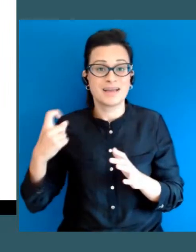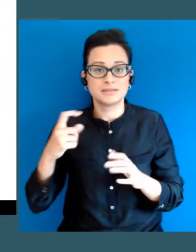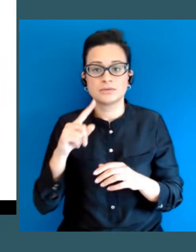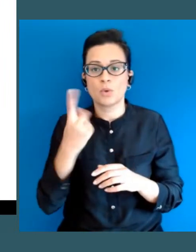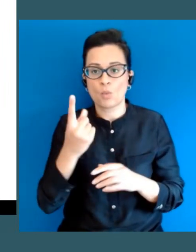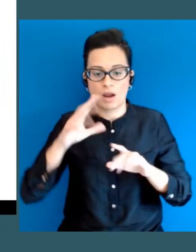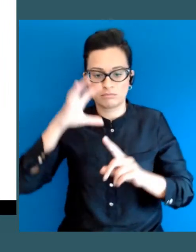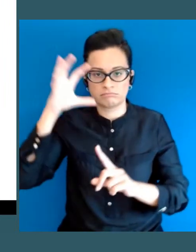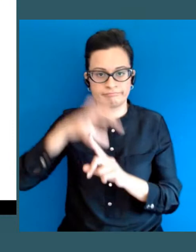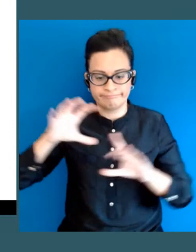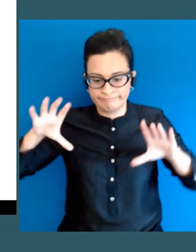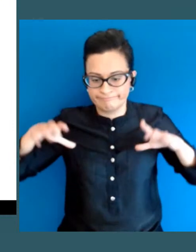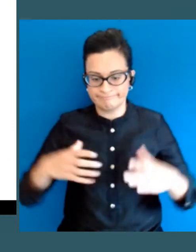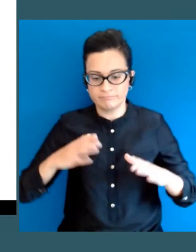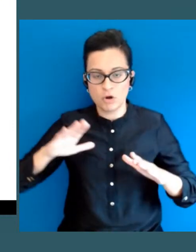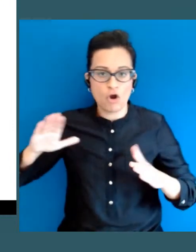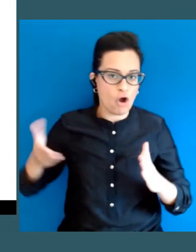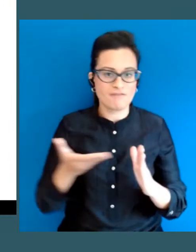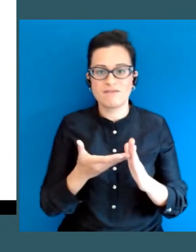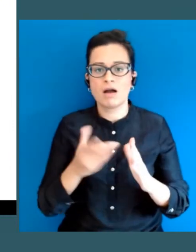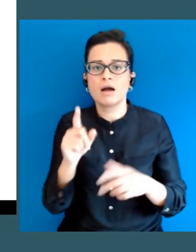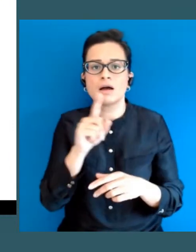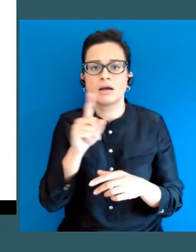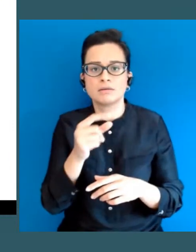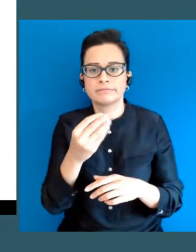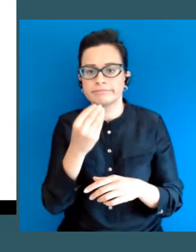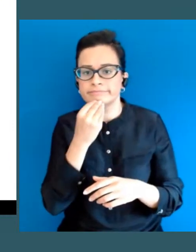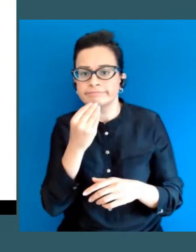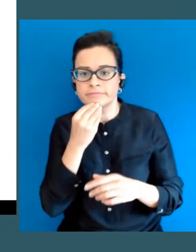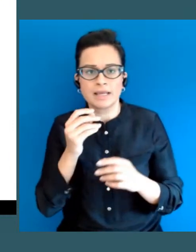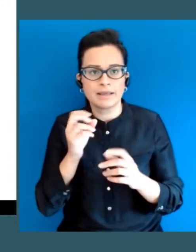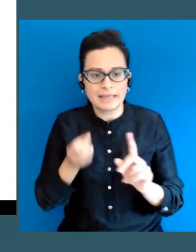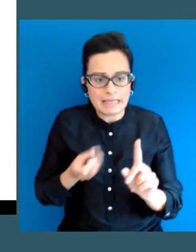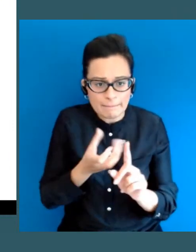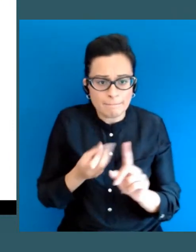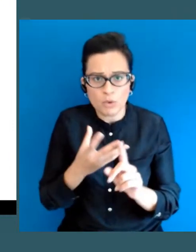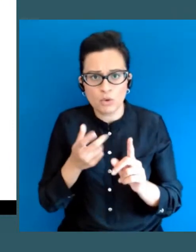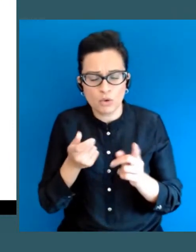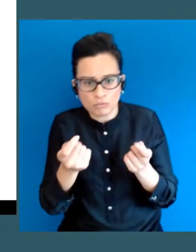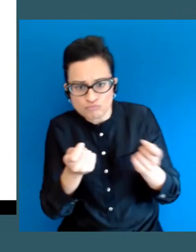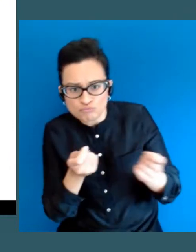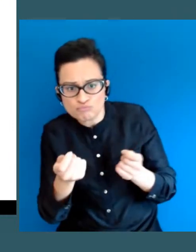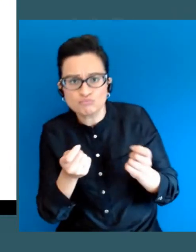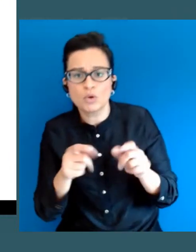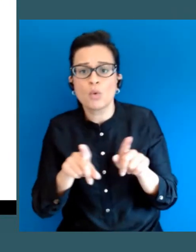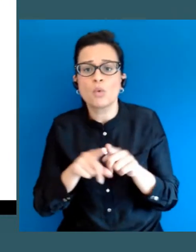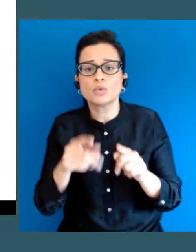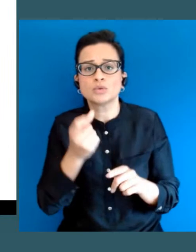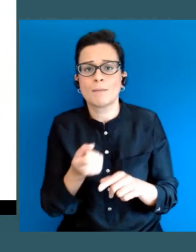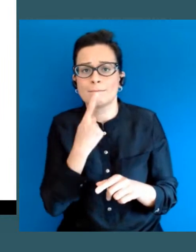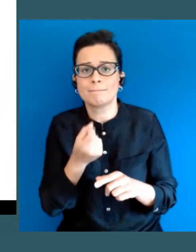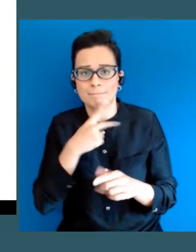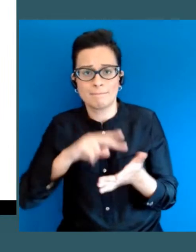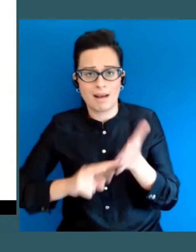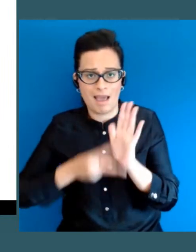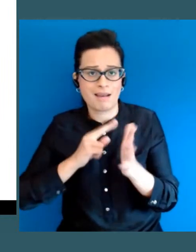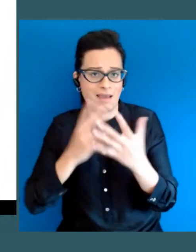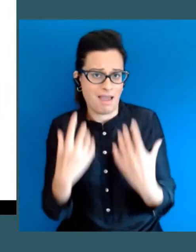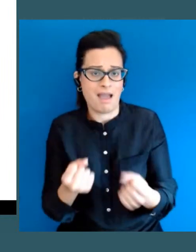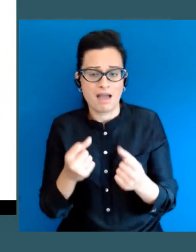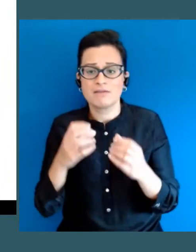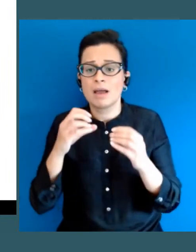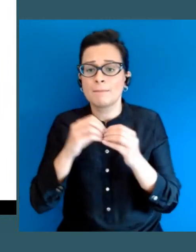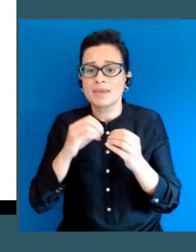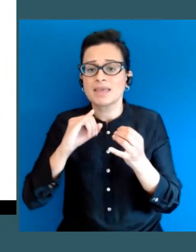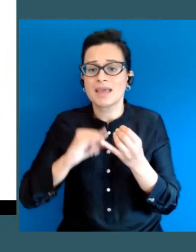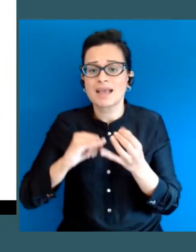offer dietetic input to help with that. And then we have a medication plan. So we use the BSACI, emergency